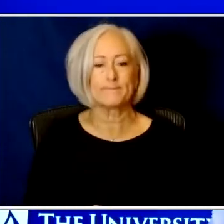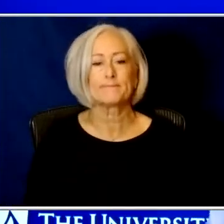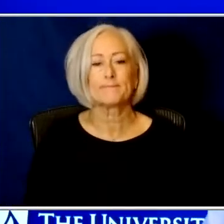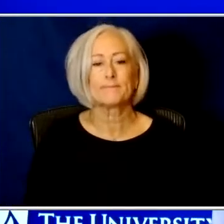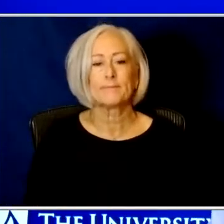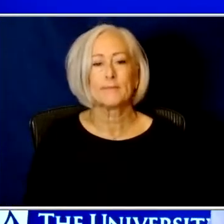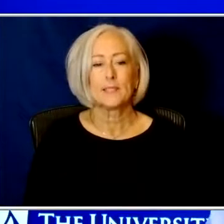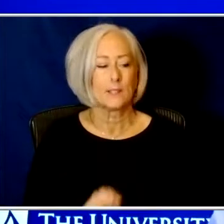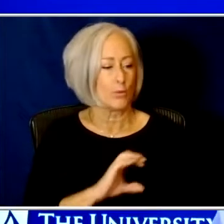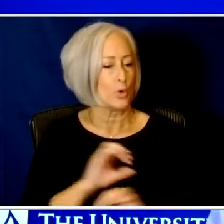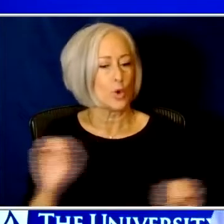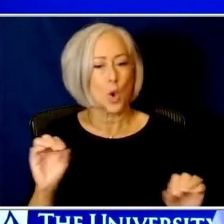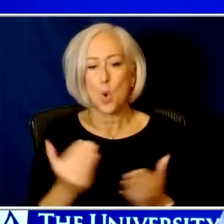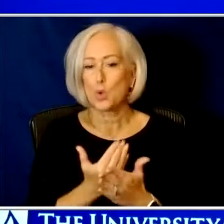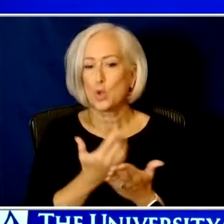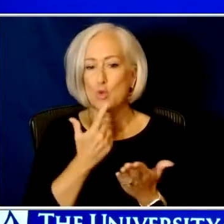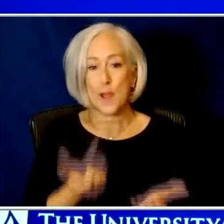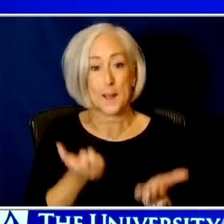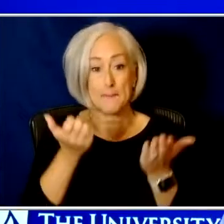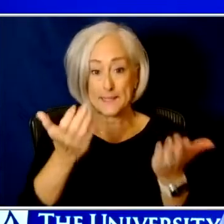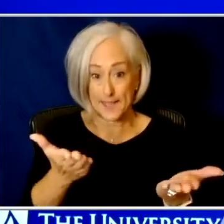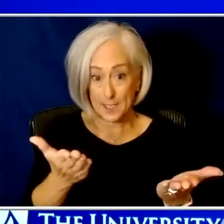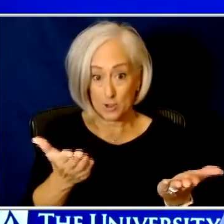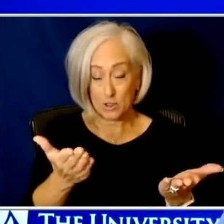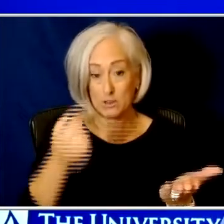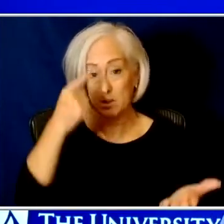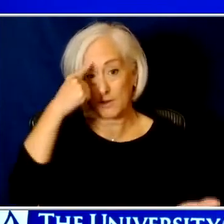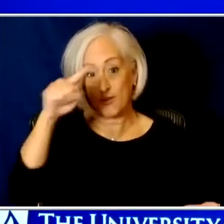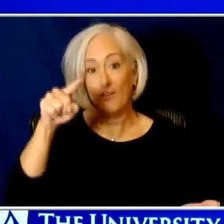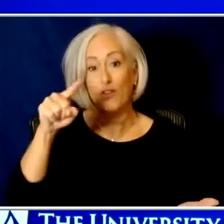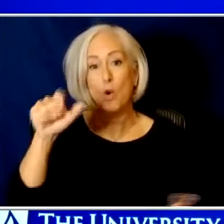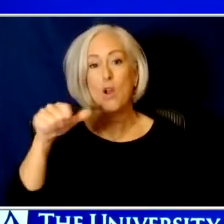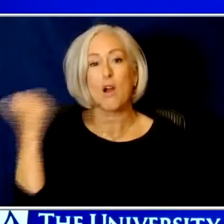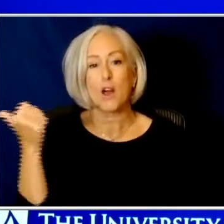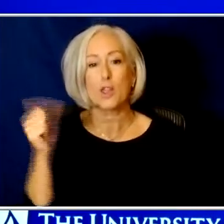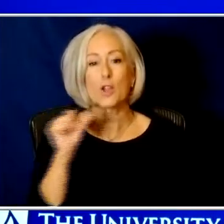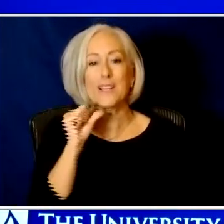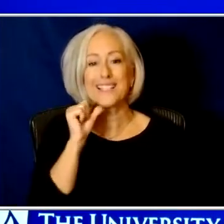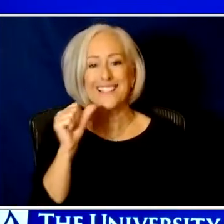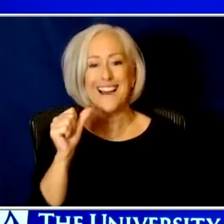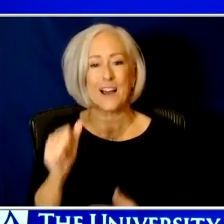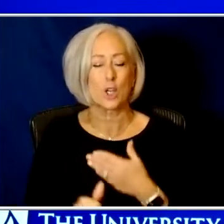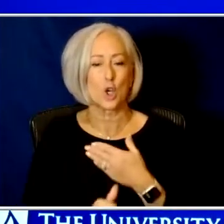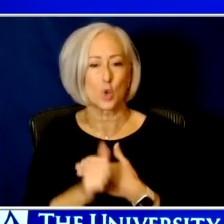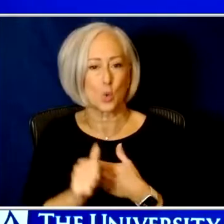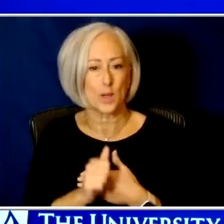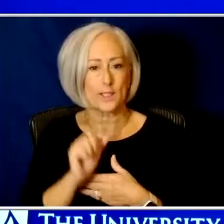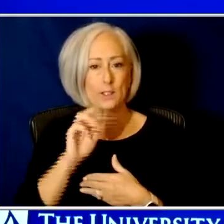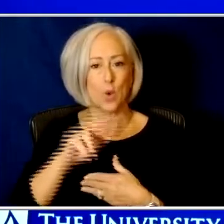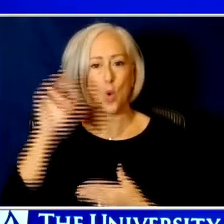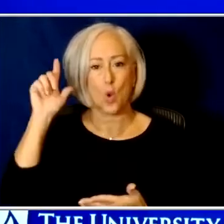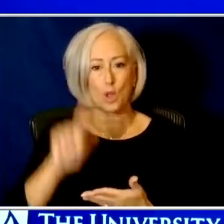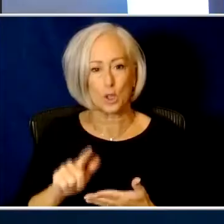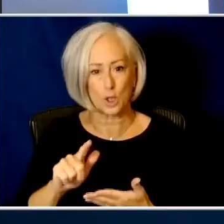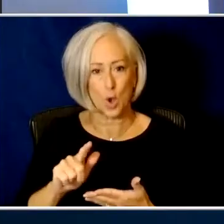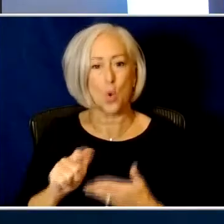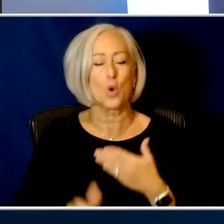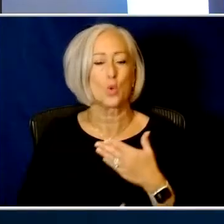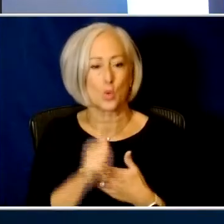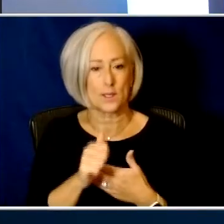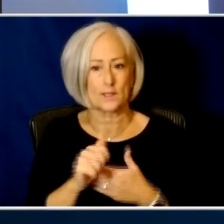good. I like saw you that. try and close your eyes. Go ahead. The last question, and we haven't talked about this in a minute. Gretchen wants to know, Dr. Hawkins, I'm just curious what's going